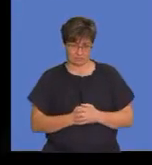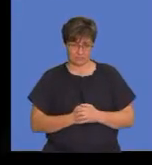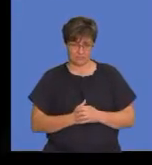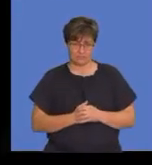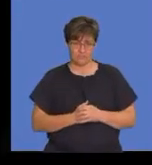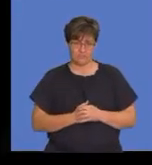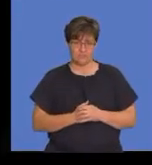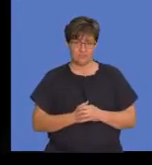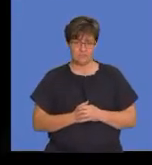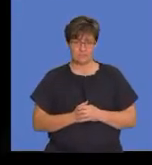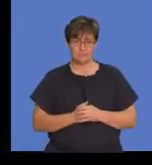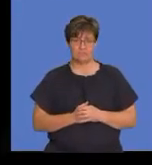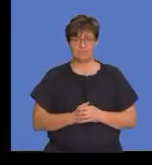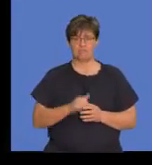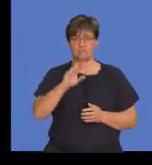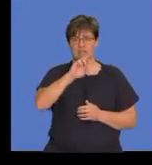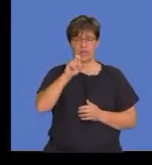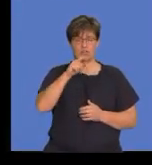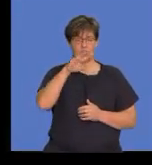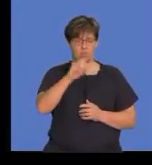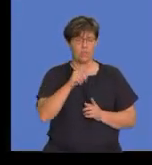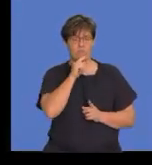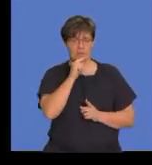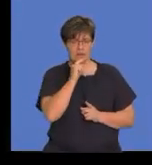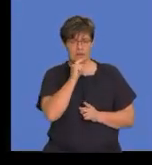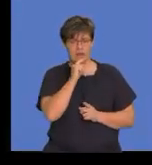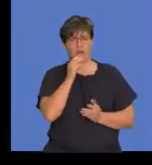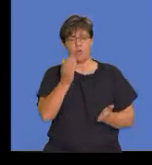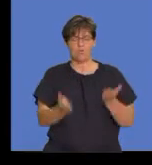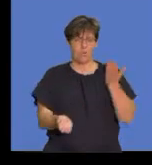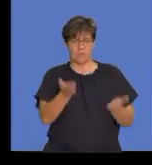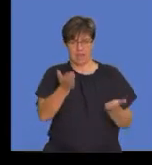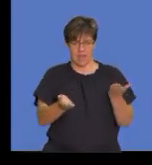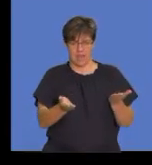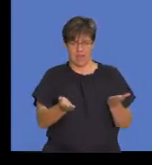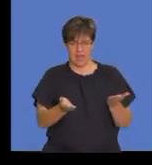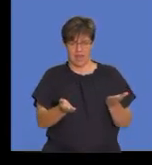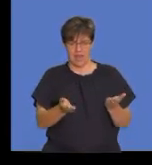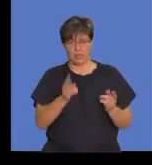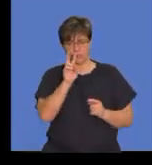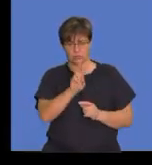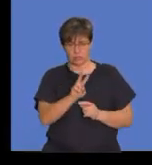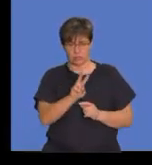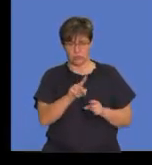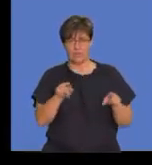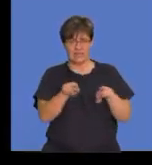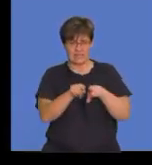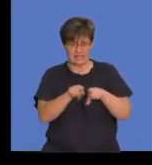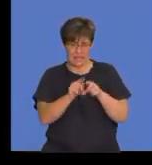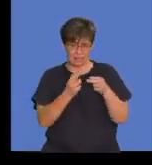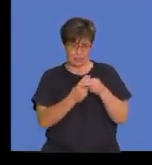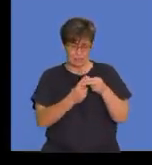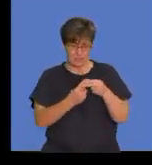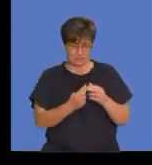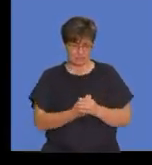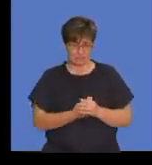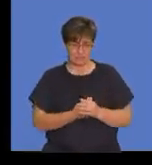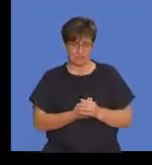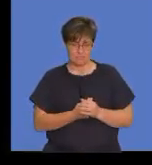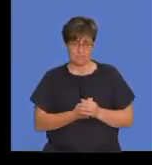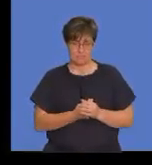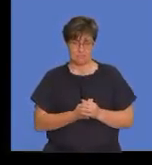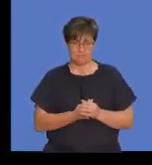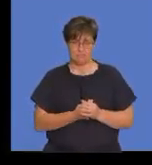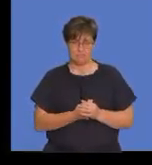Now, with a ratio is the comparison of two quantities of the same unit, right? So I